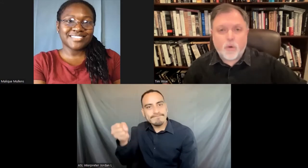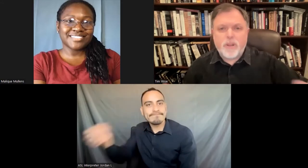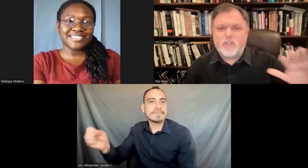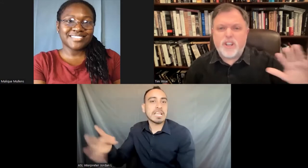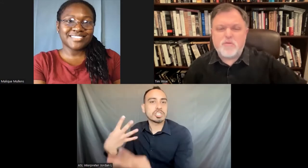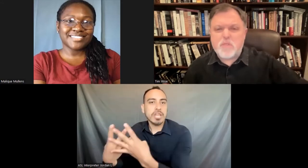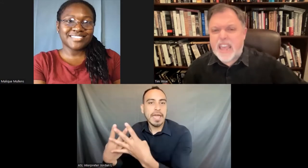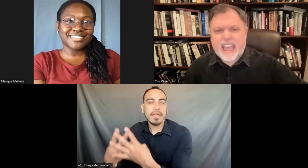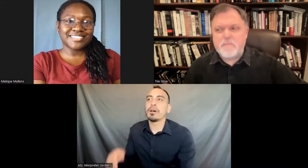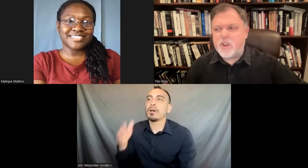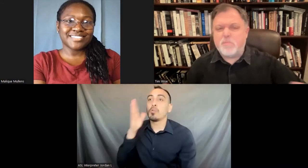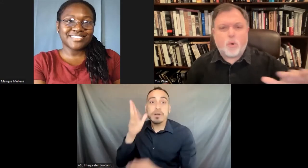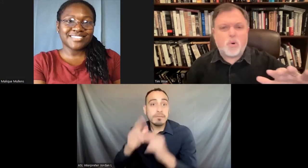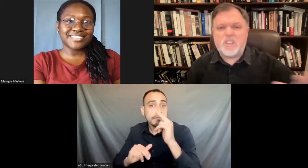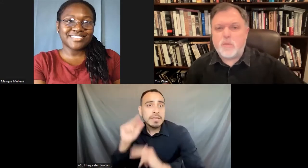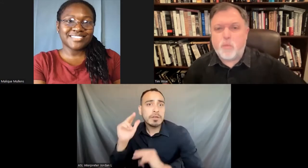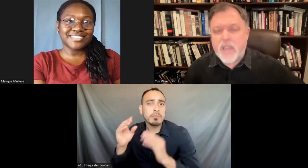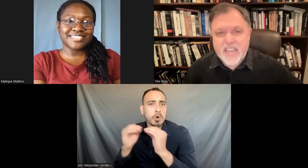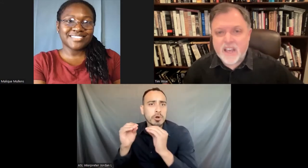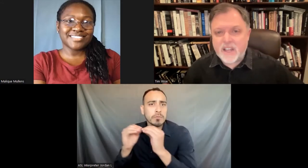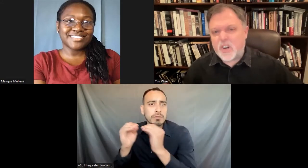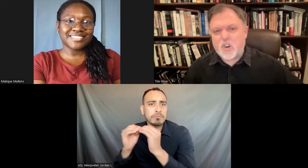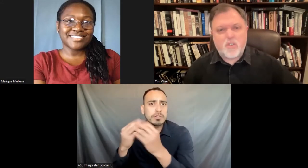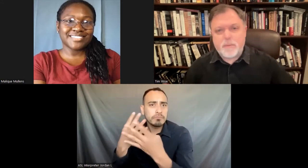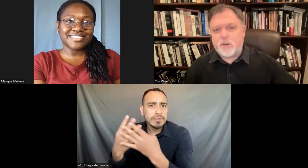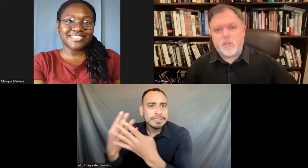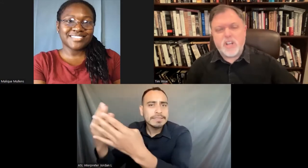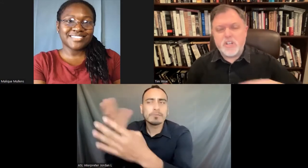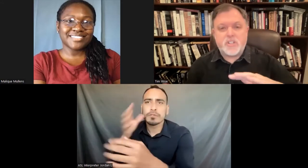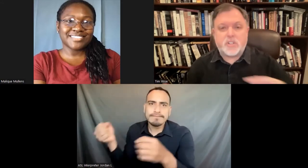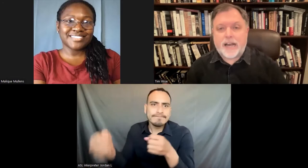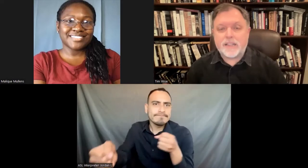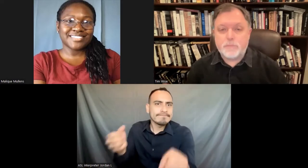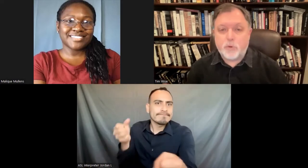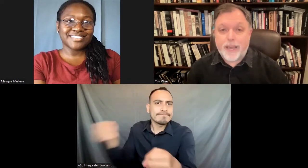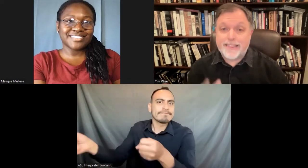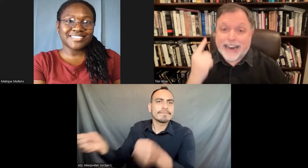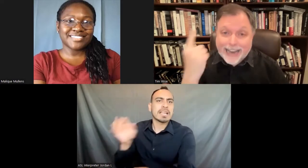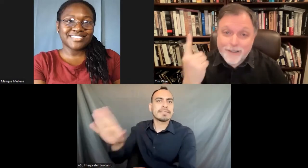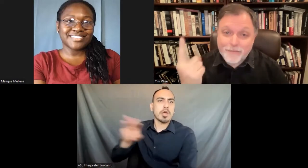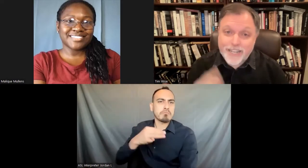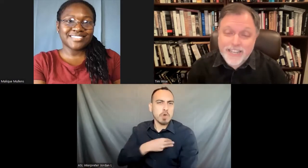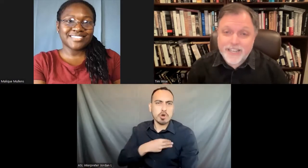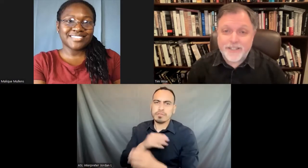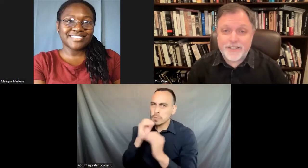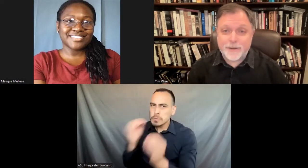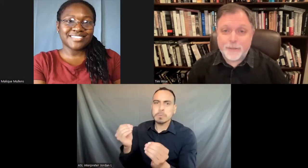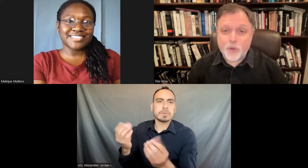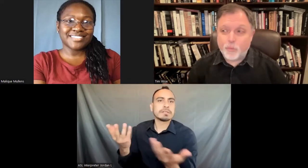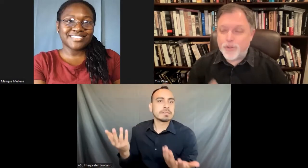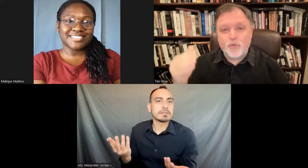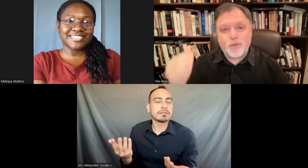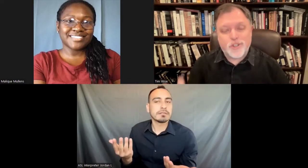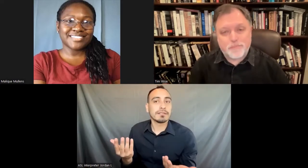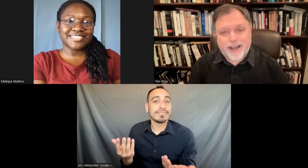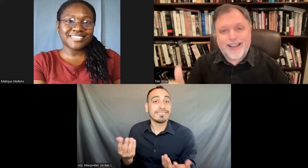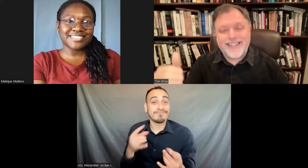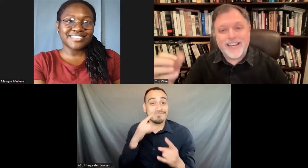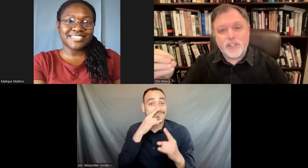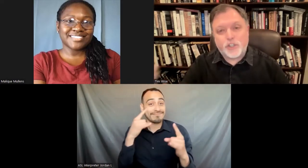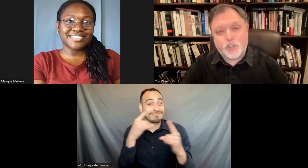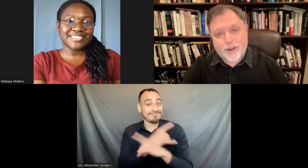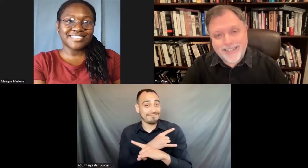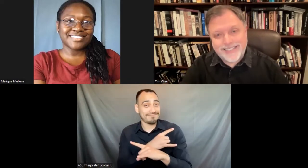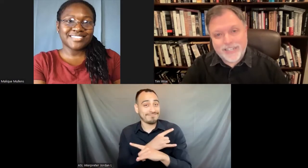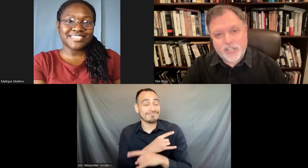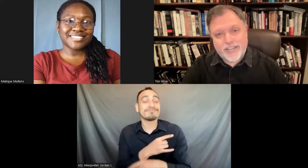prisons. We don't need rehab. They're morally weak. They're criminals. Just lock them away. The irony is when you respond